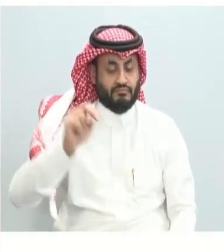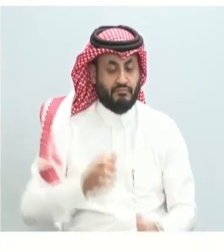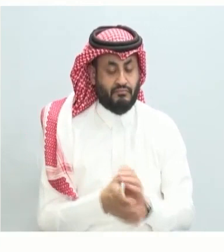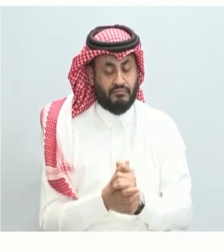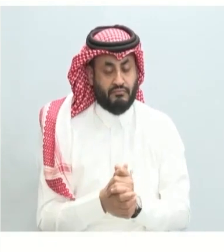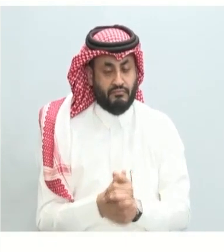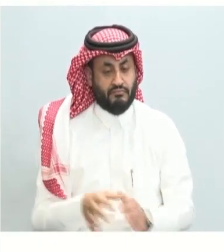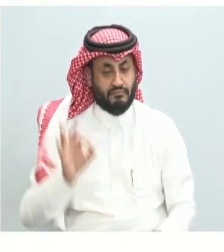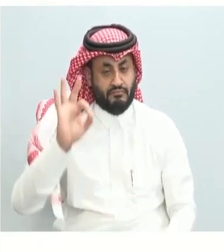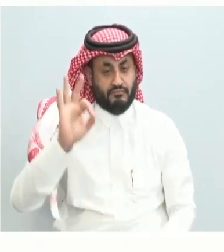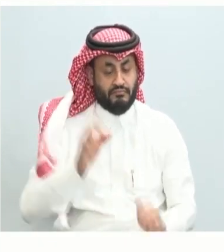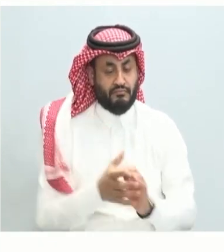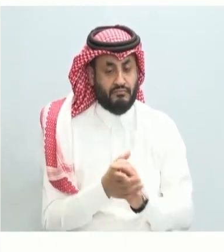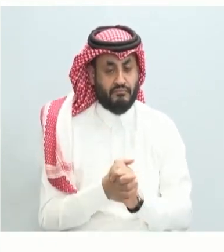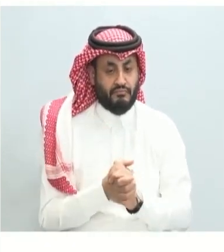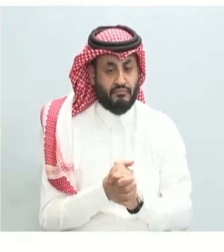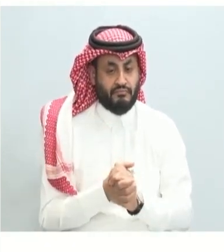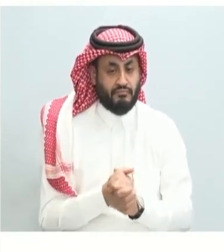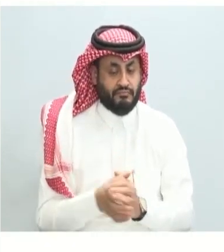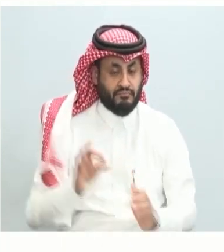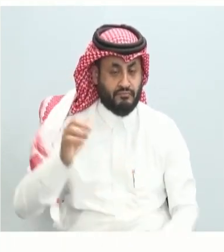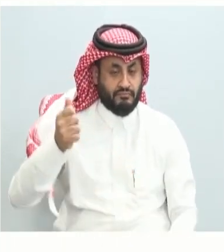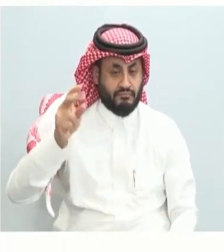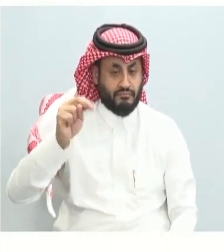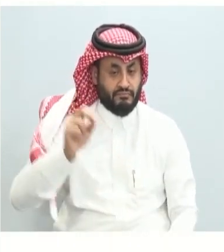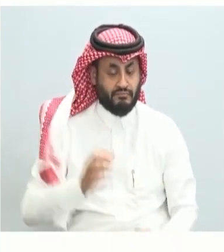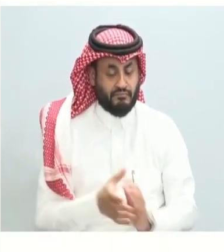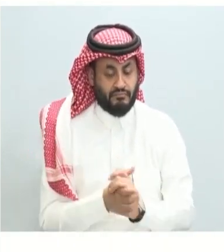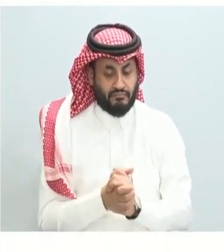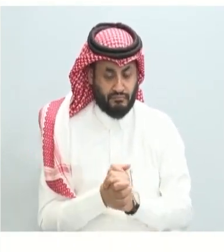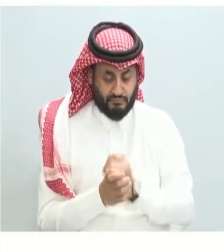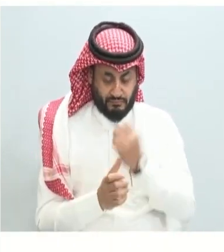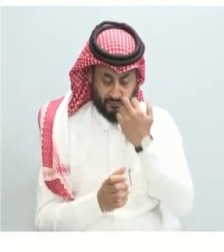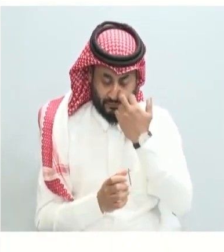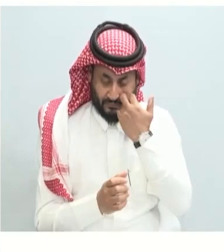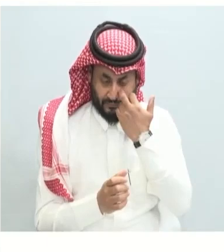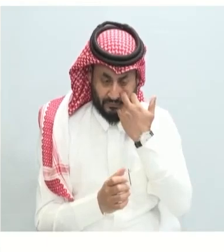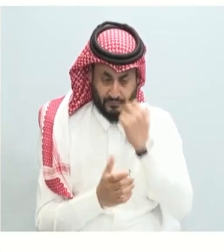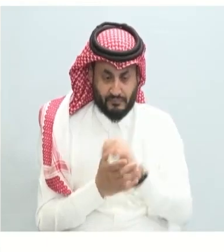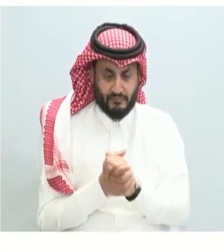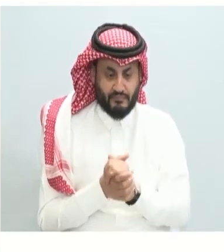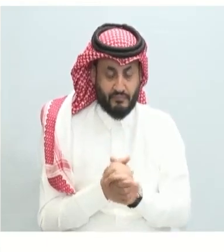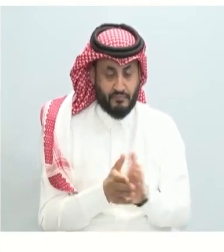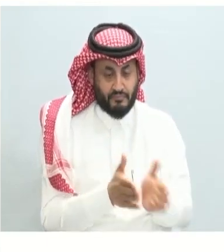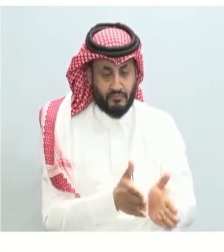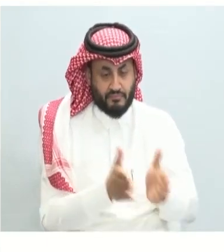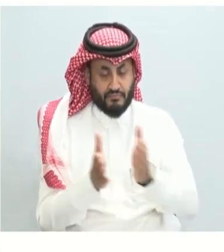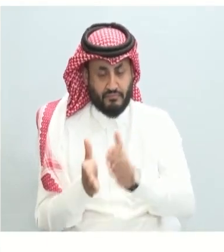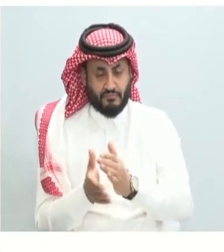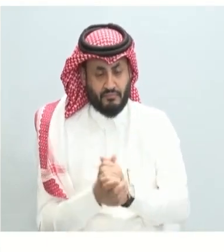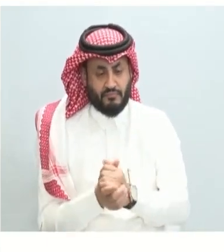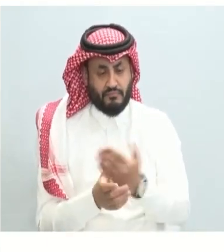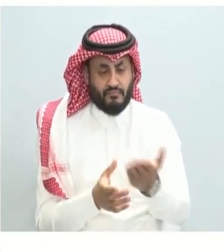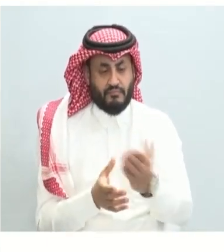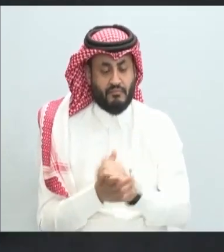Van. F. Fan. Very good. Now let's